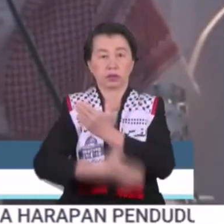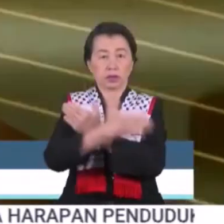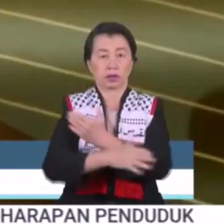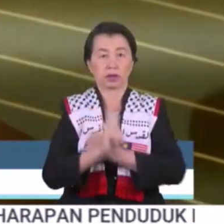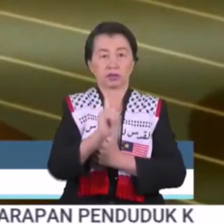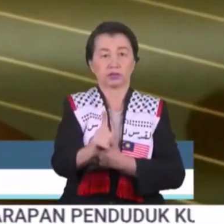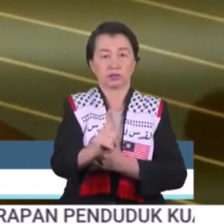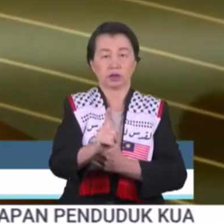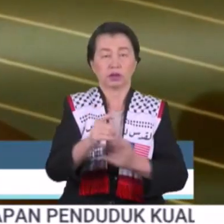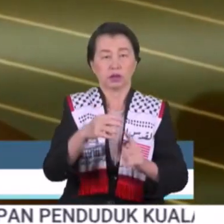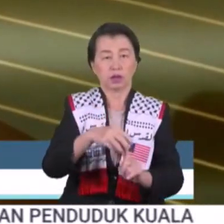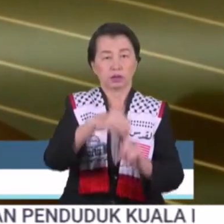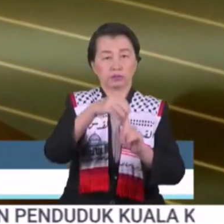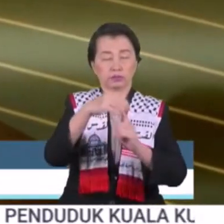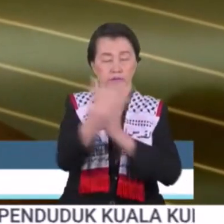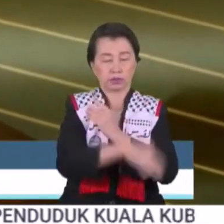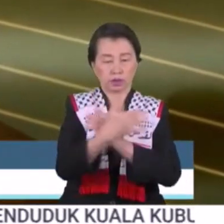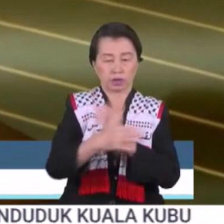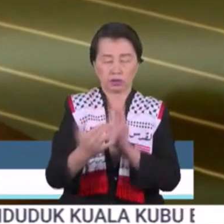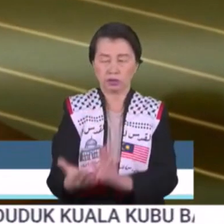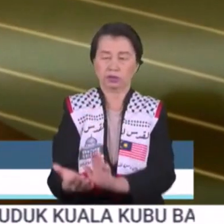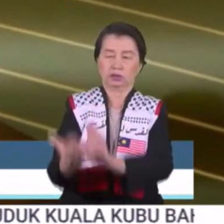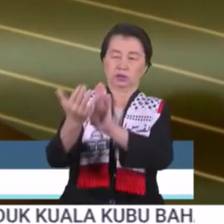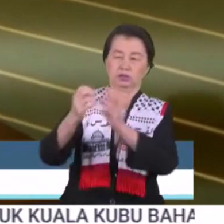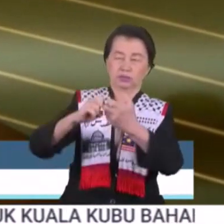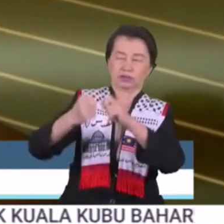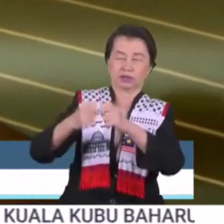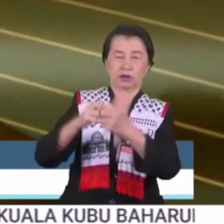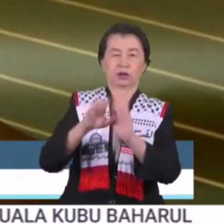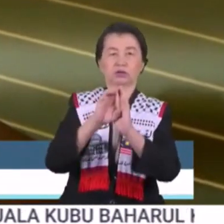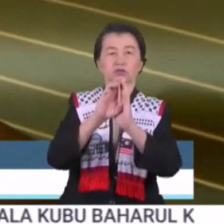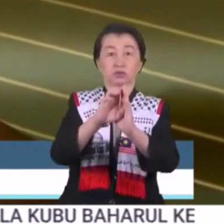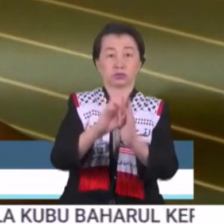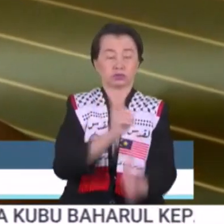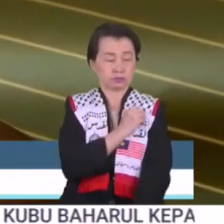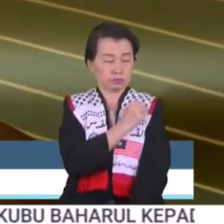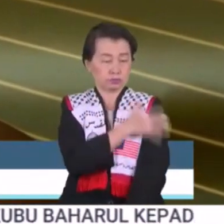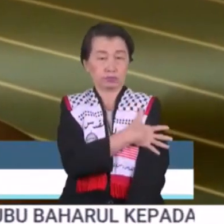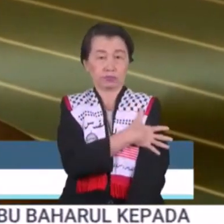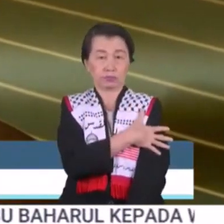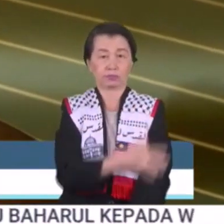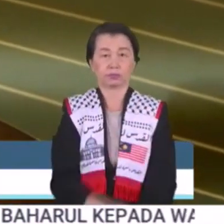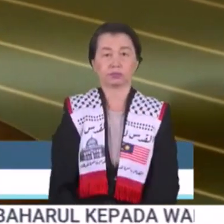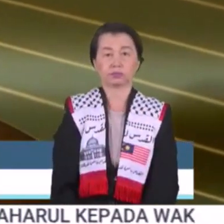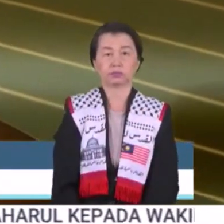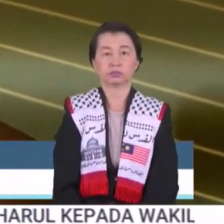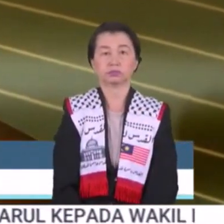Ini terutamanya negara yang berdepan konflik seperti Palestin.